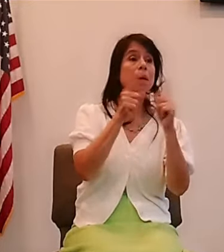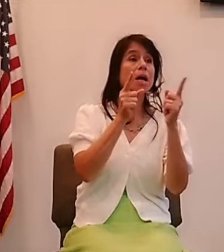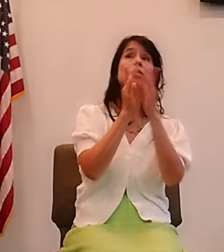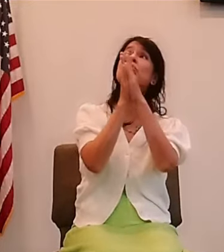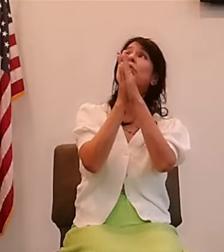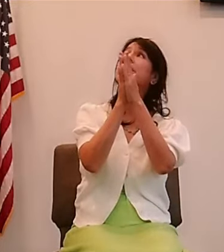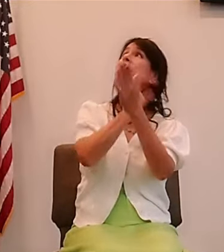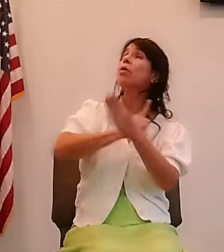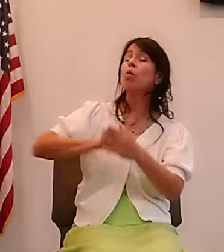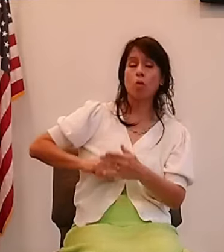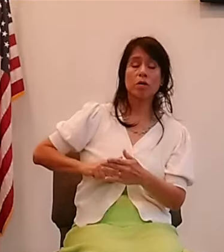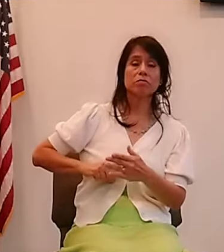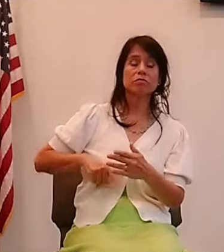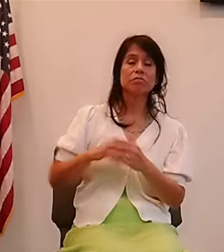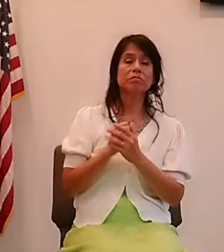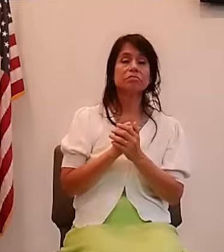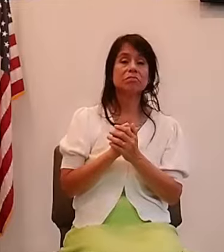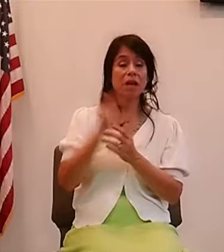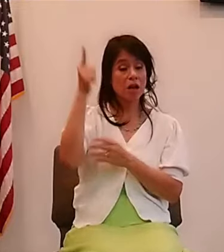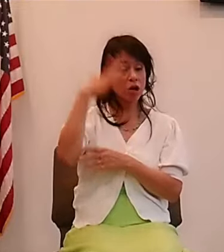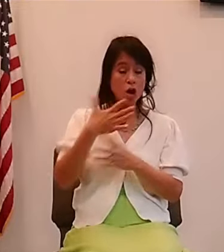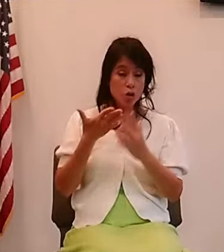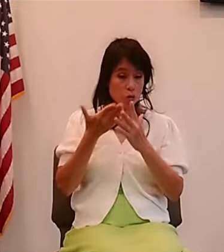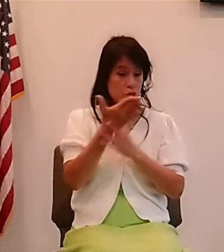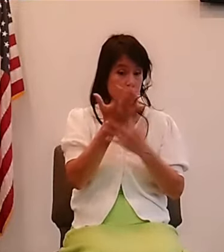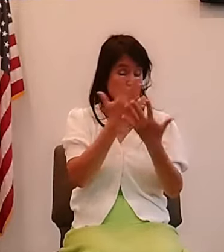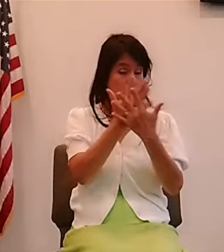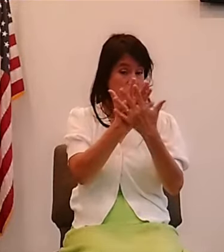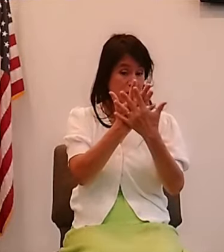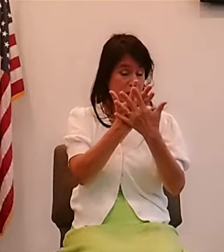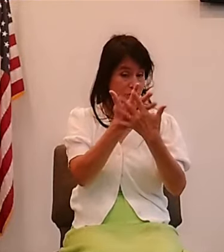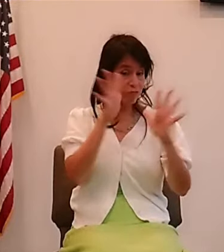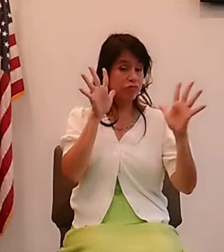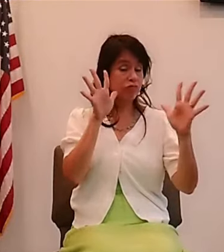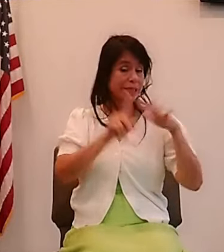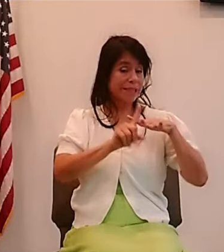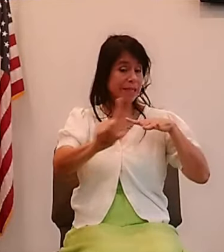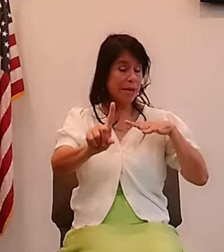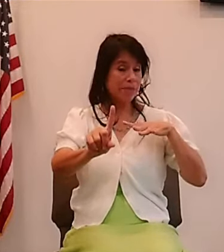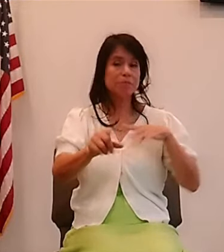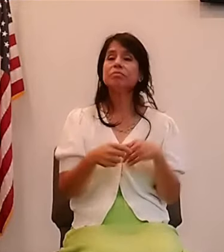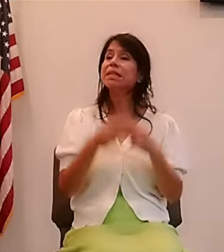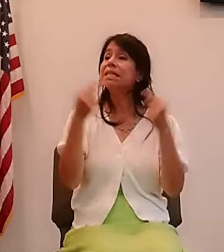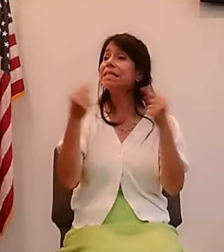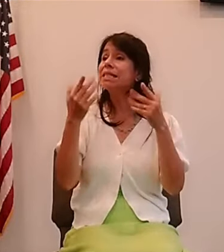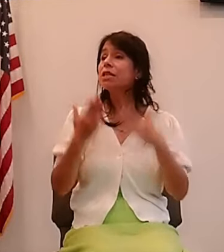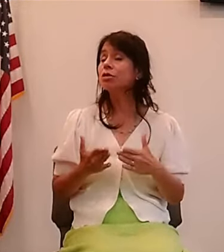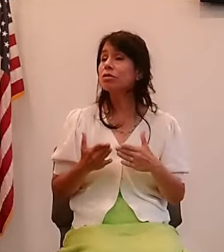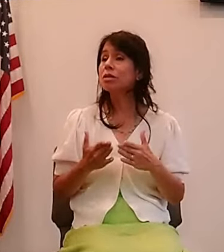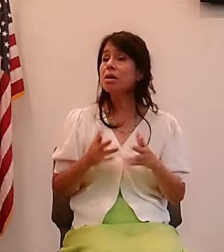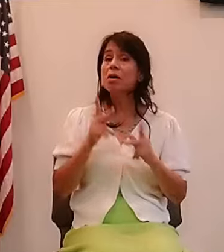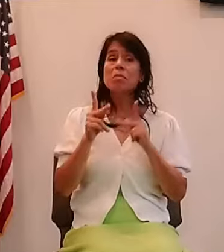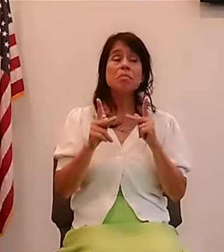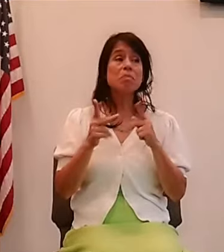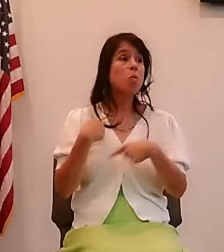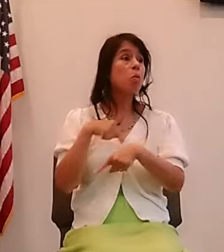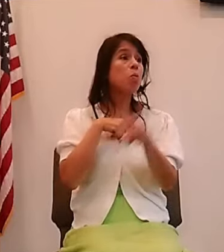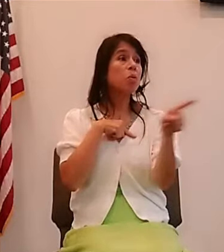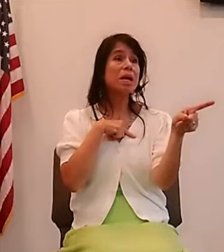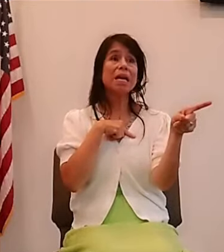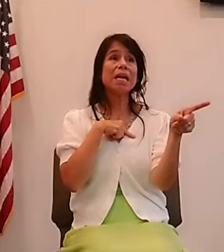the Lord, and God cuts through the bars for him, and he's out of the prison. Sinners, people, even we who have